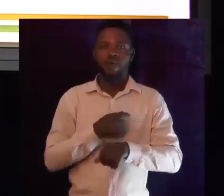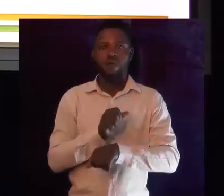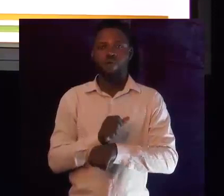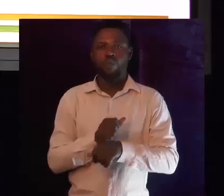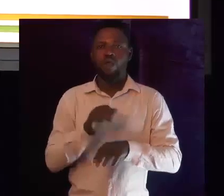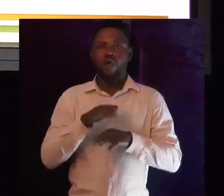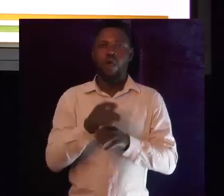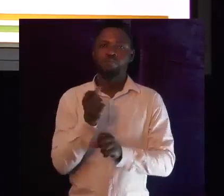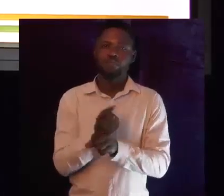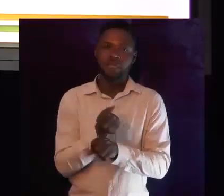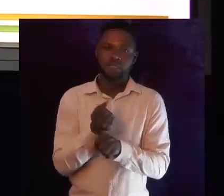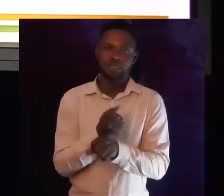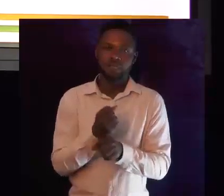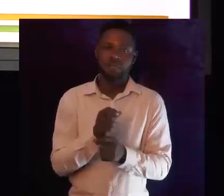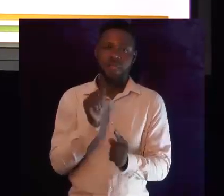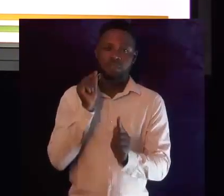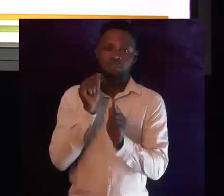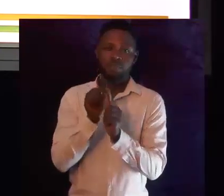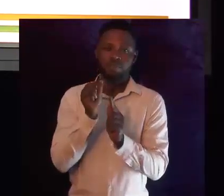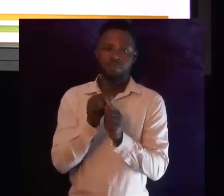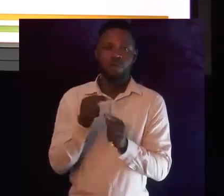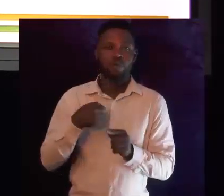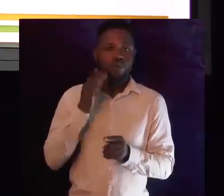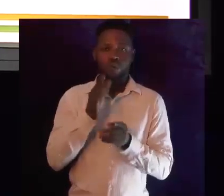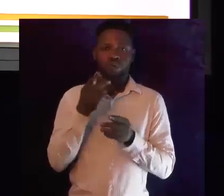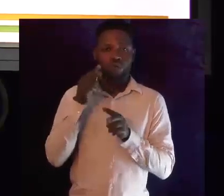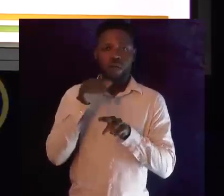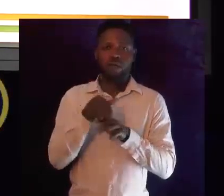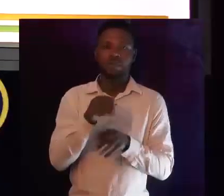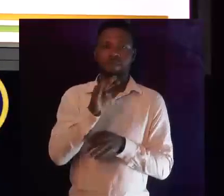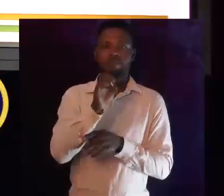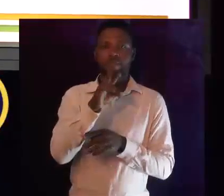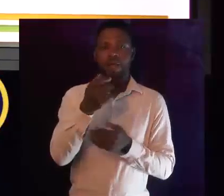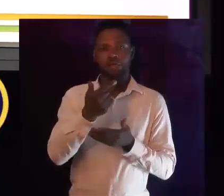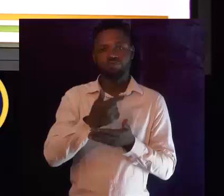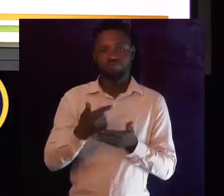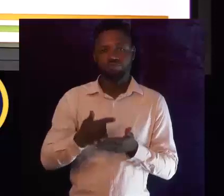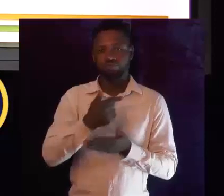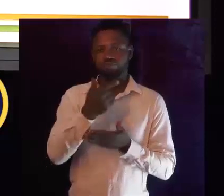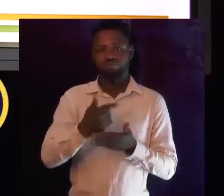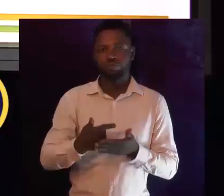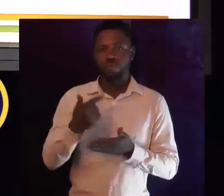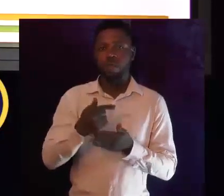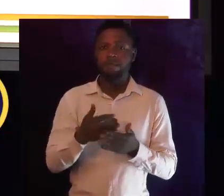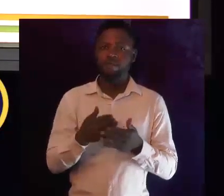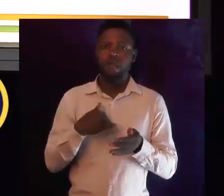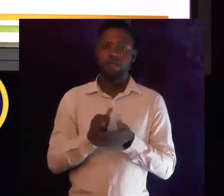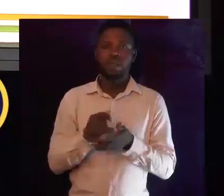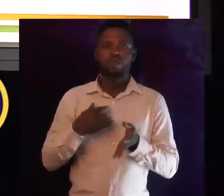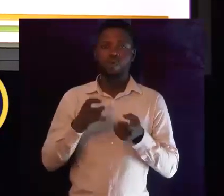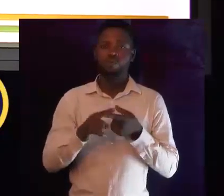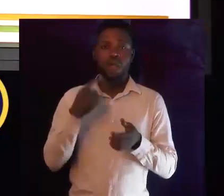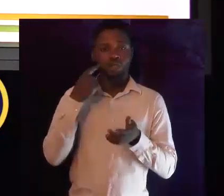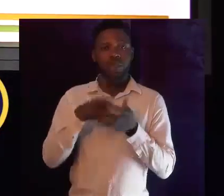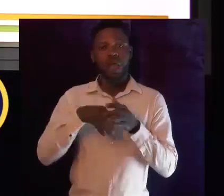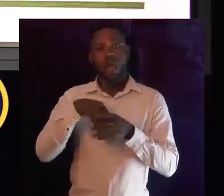work on statistics. Specifically, we will be looking at bar graphs. But before that, we would